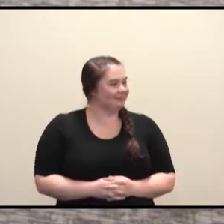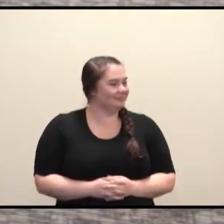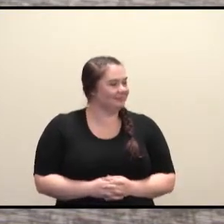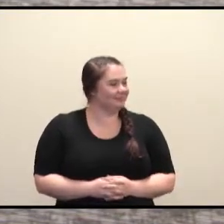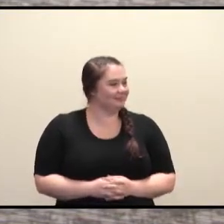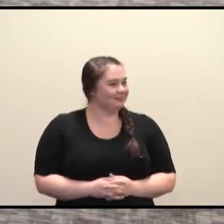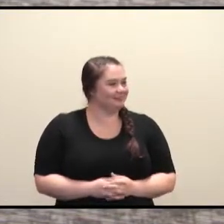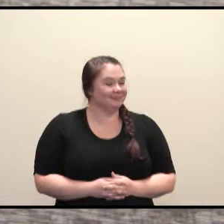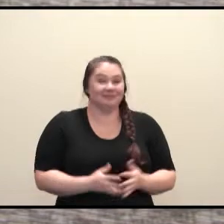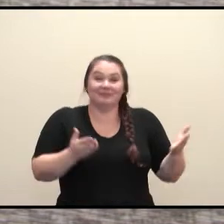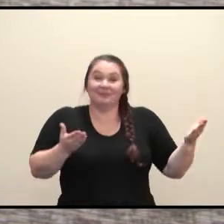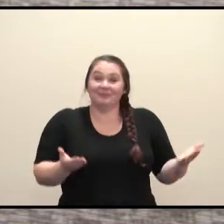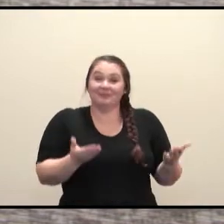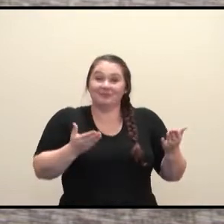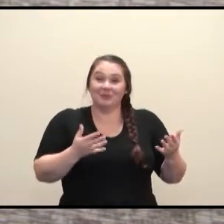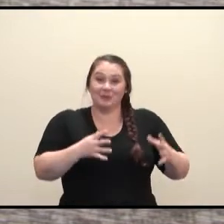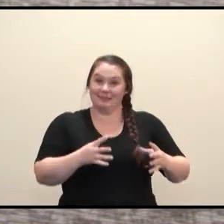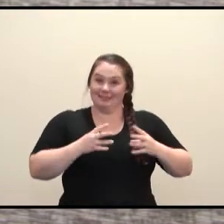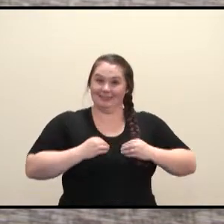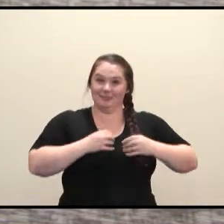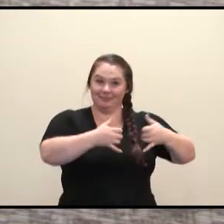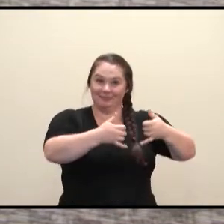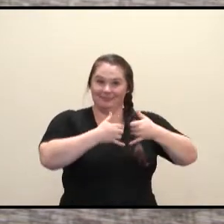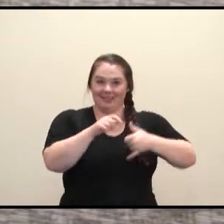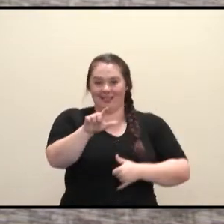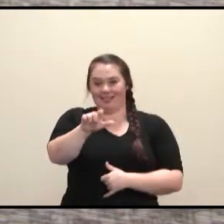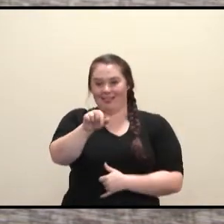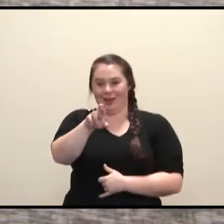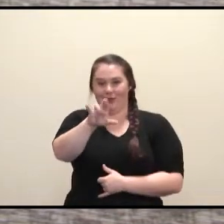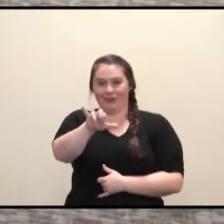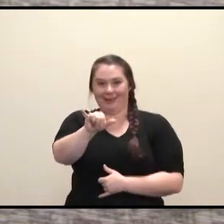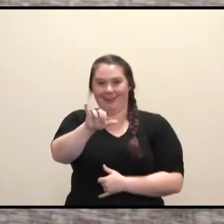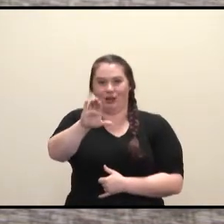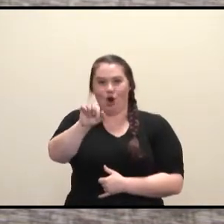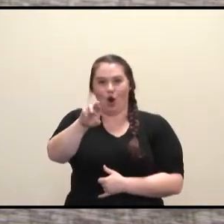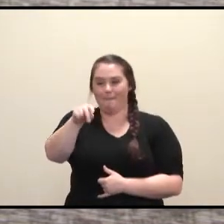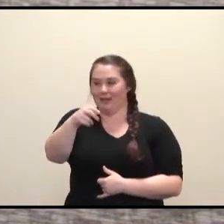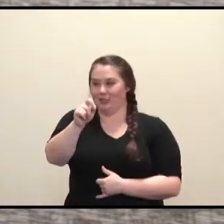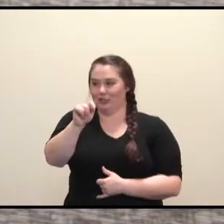And here to receive the certificate is Mr. Larry Carpenter.